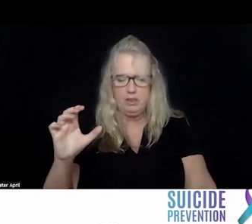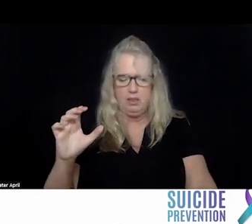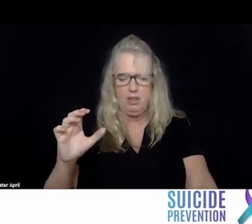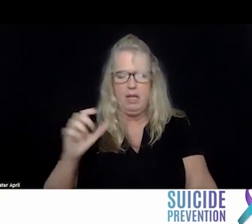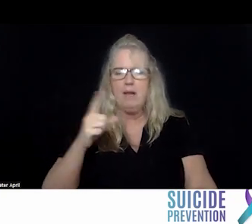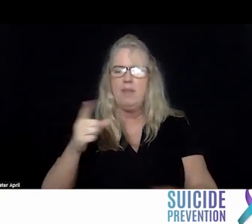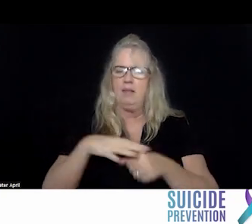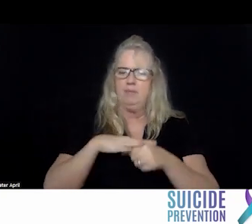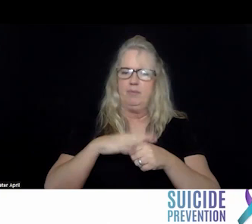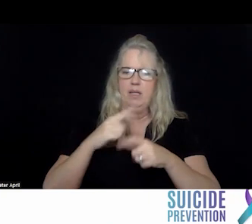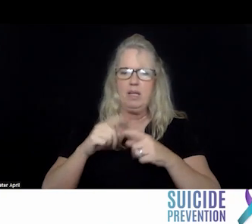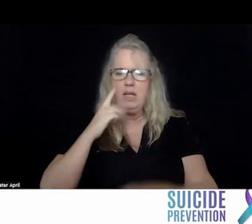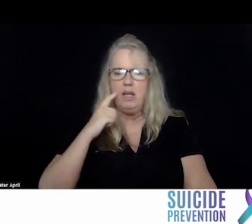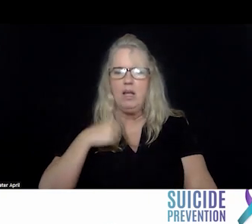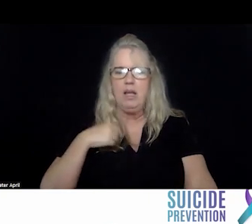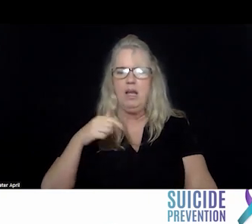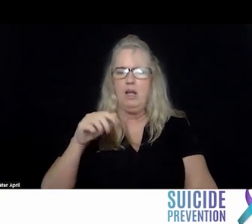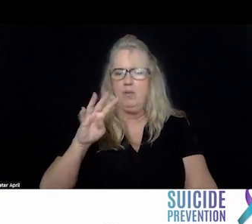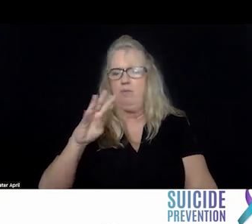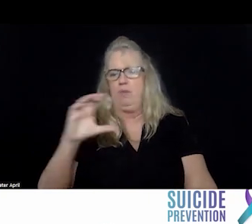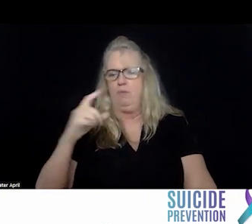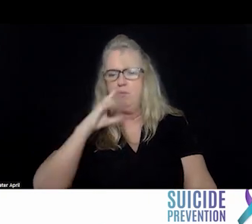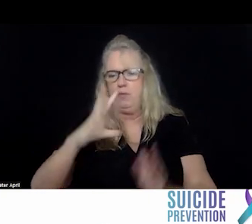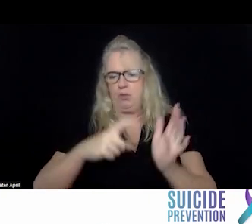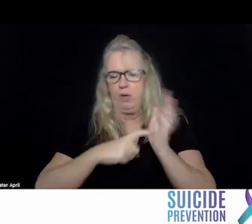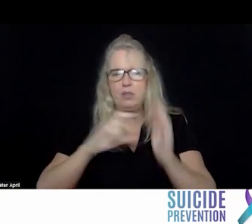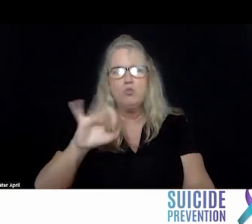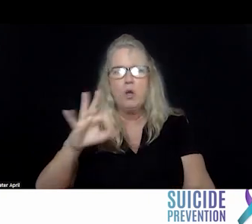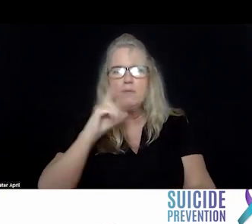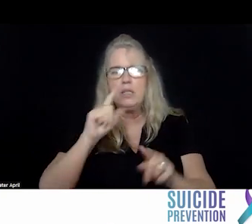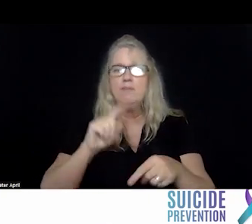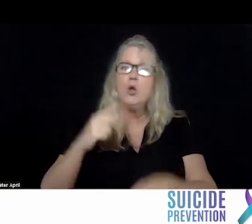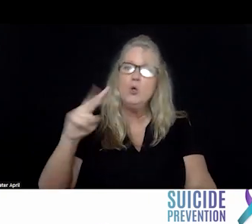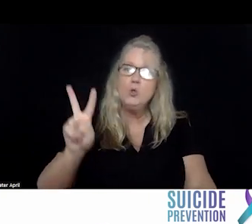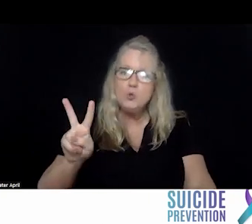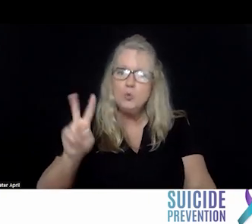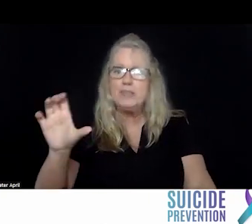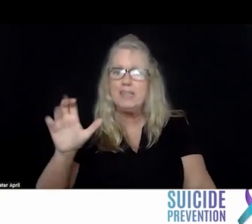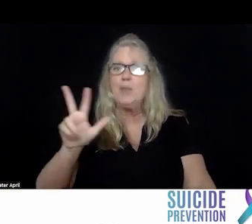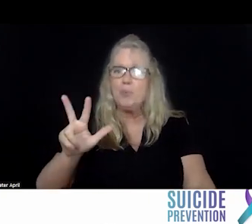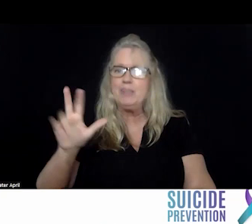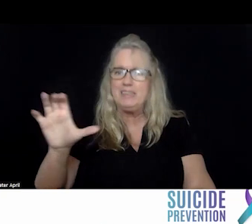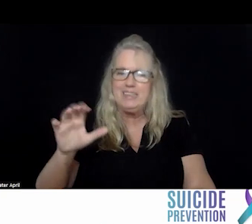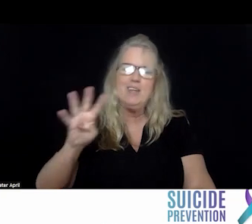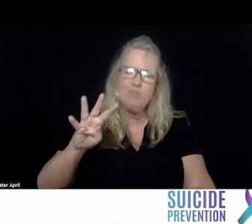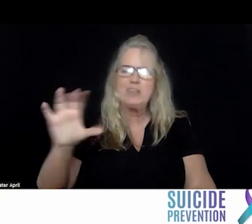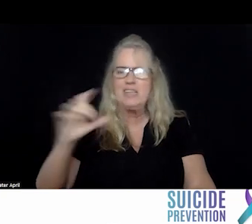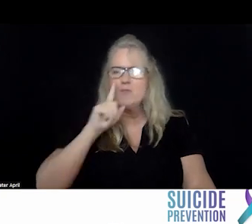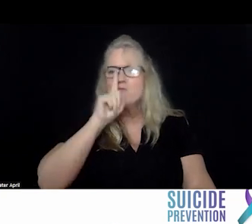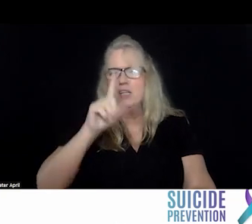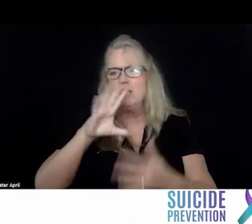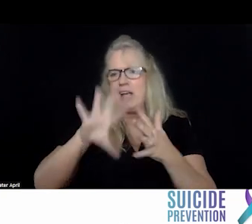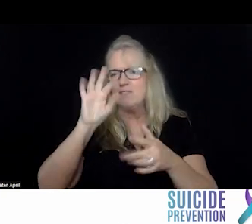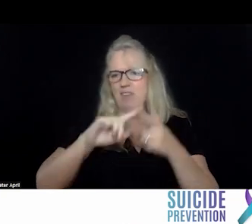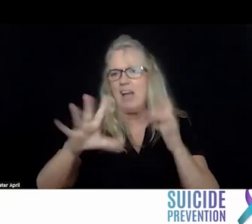located in 4C of the certification criteria. So if you just go to 2C, 3C, and 4C, you'll be able to find a lot of the really meaty